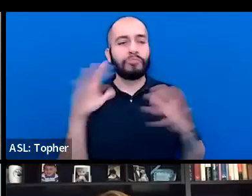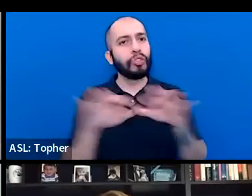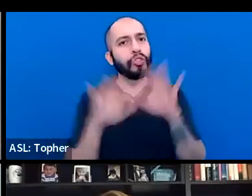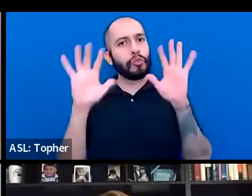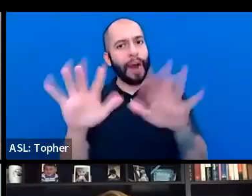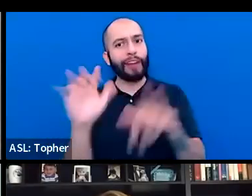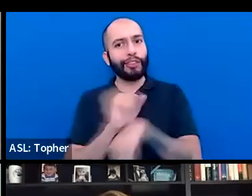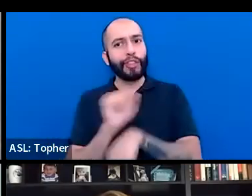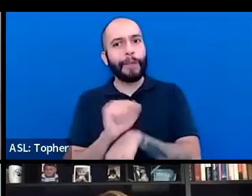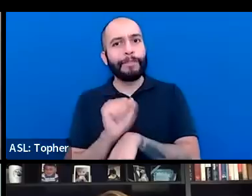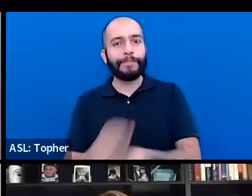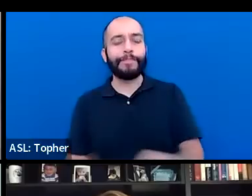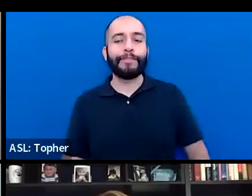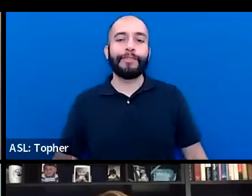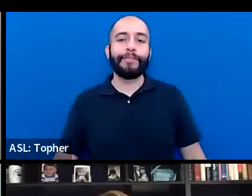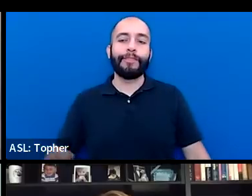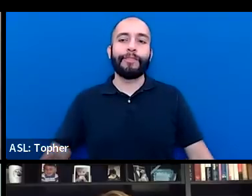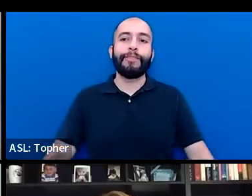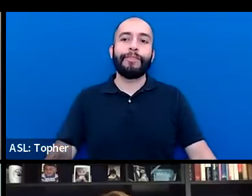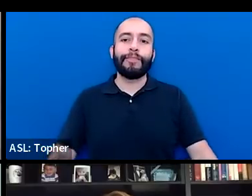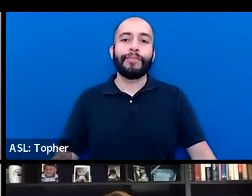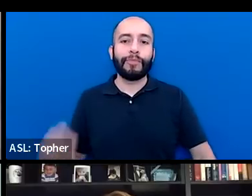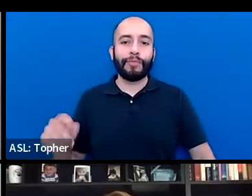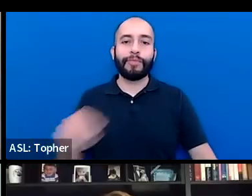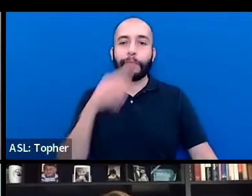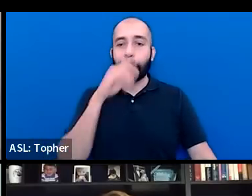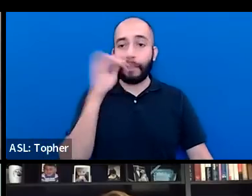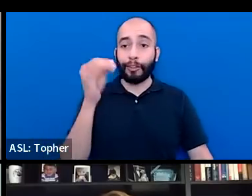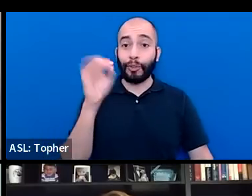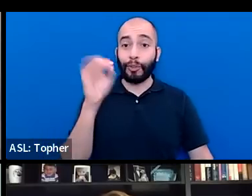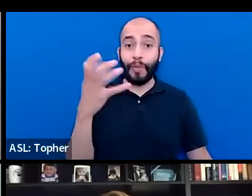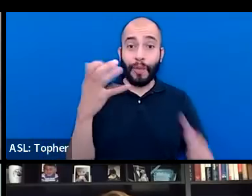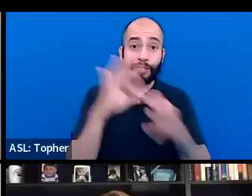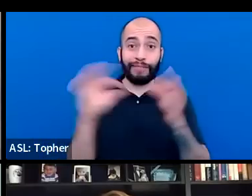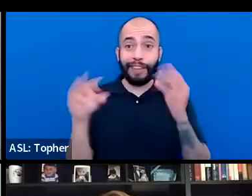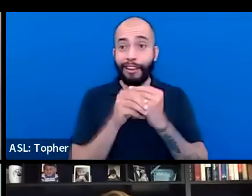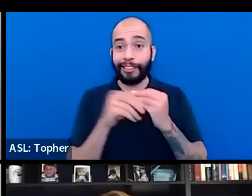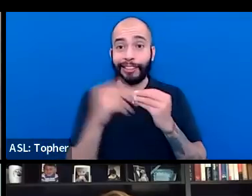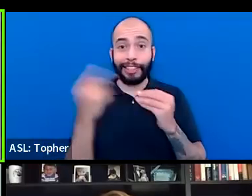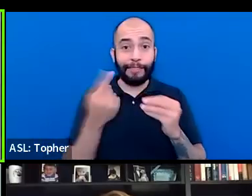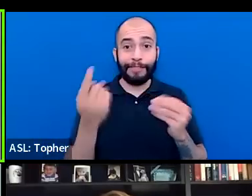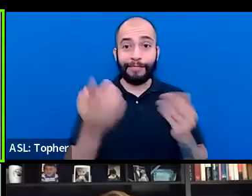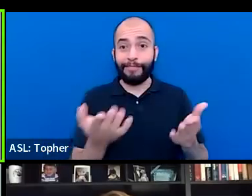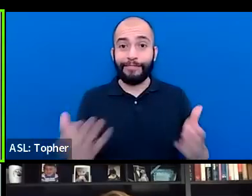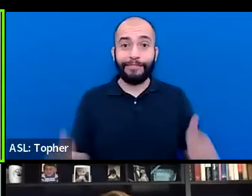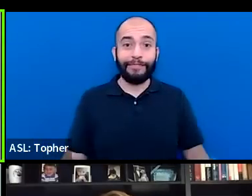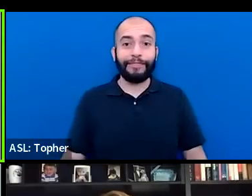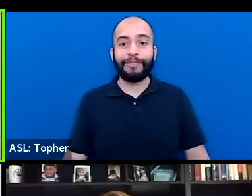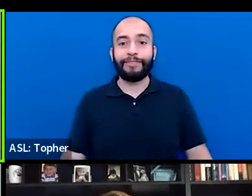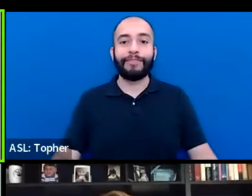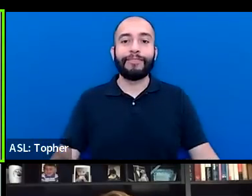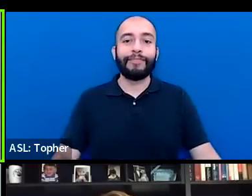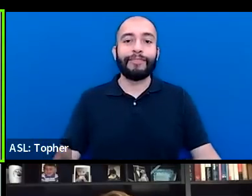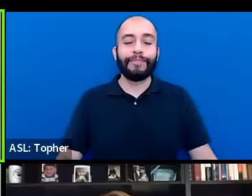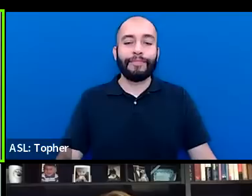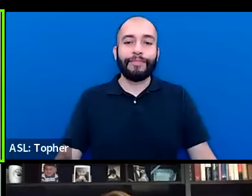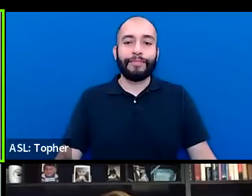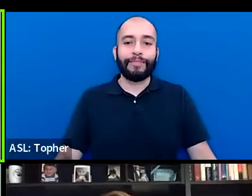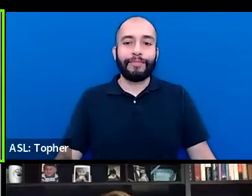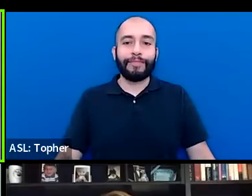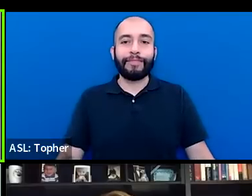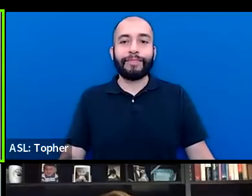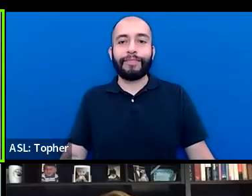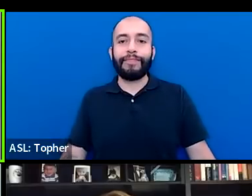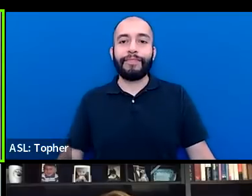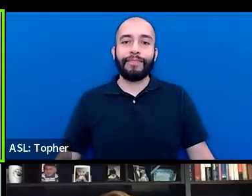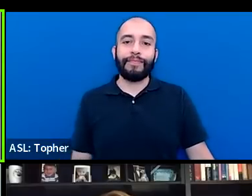questions? Professor, do you have any questions for Chris, Sarah, or Jazz? Just a comment maybe, and that is